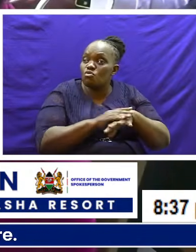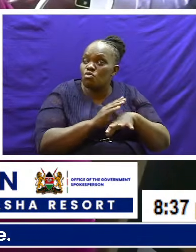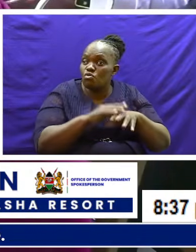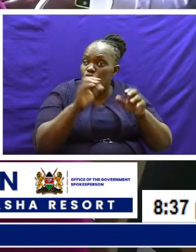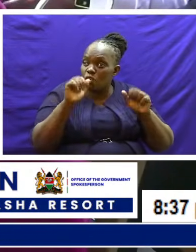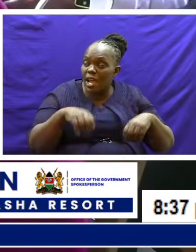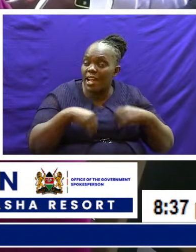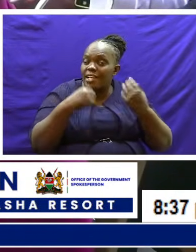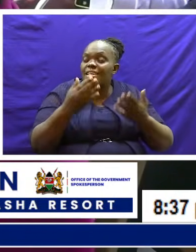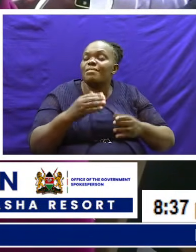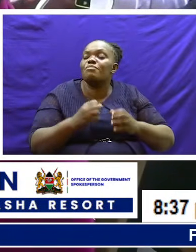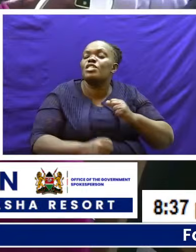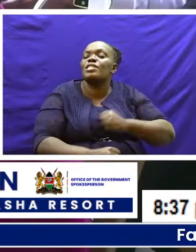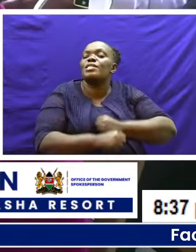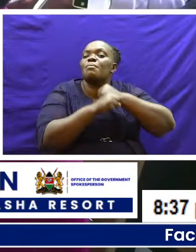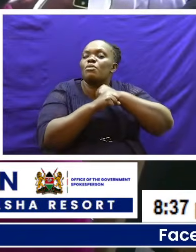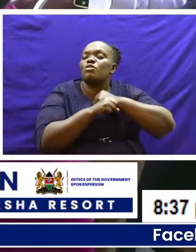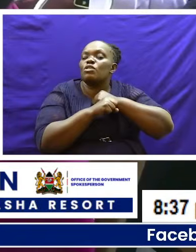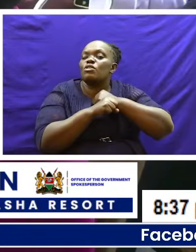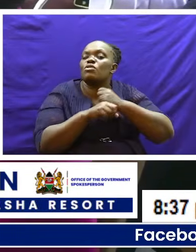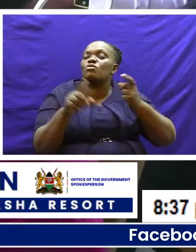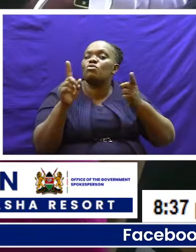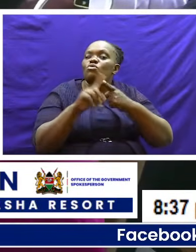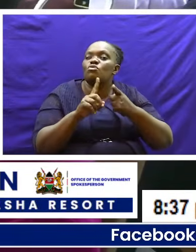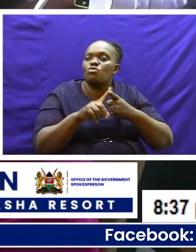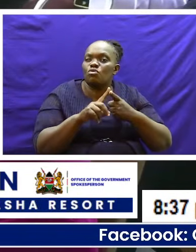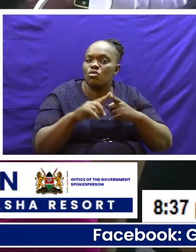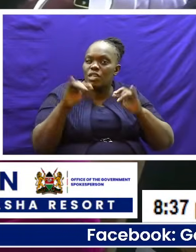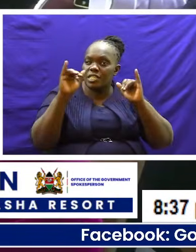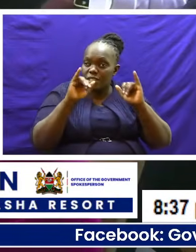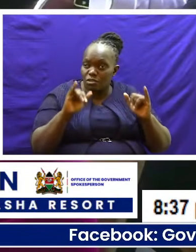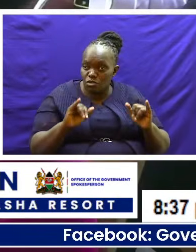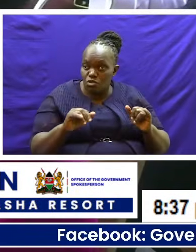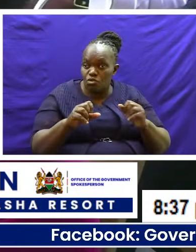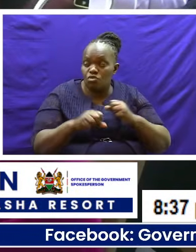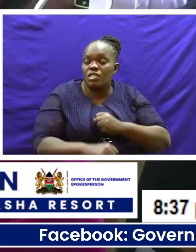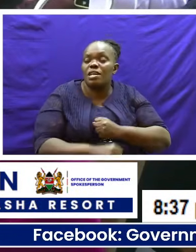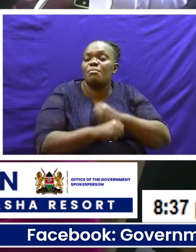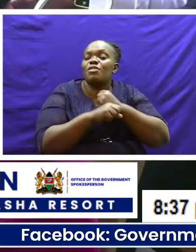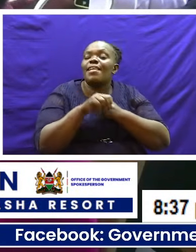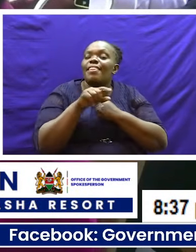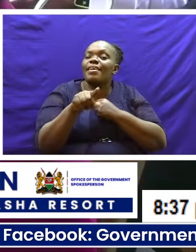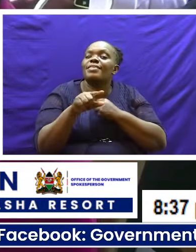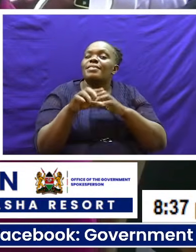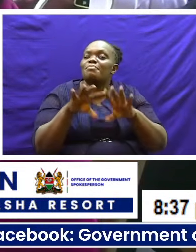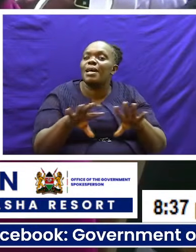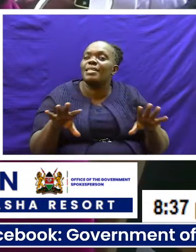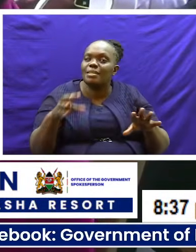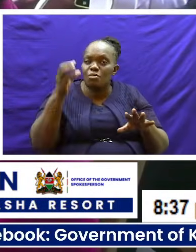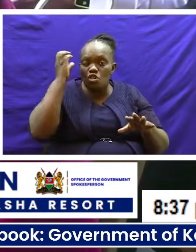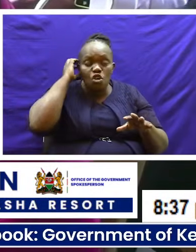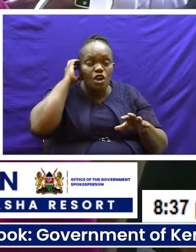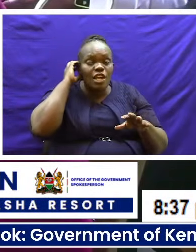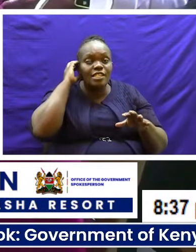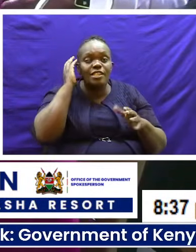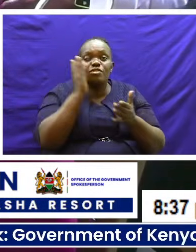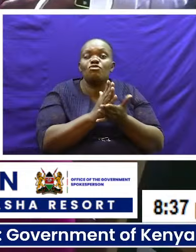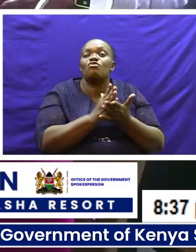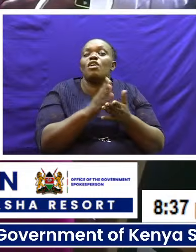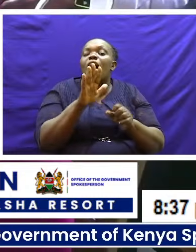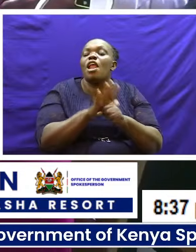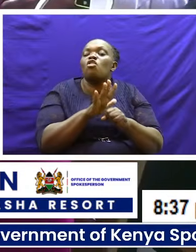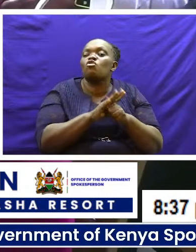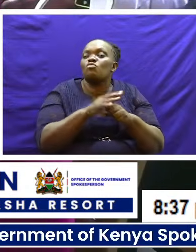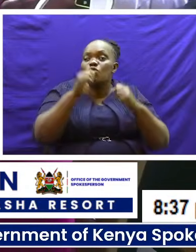give adequate support to the institutions to support these marketable courses that have cut a lot of